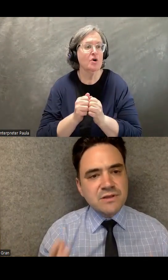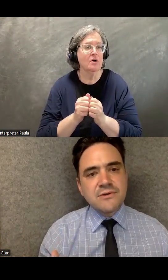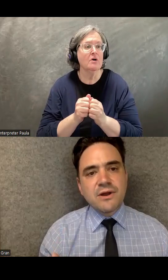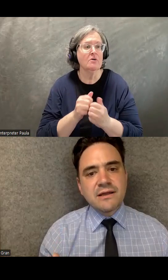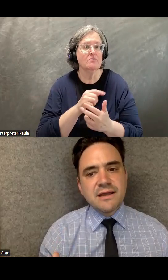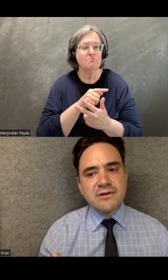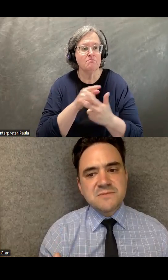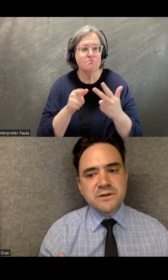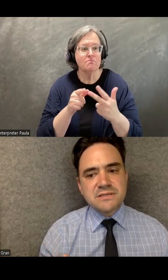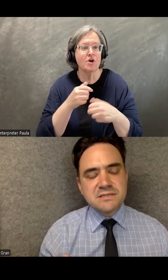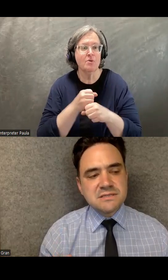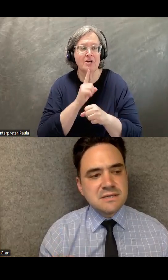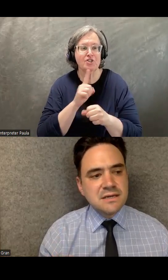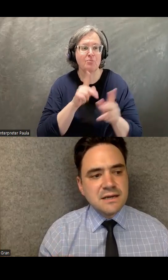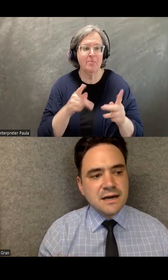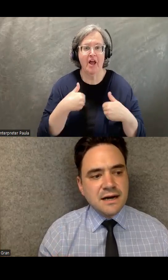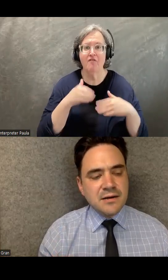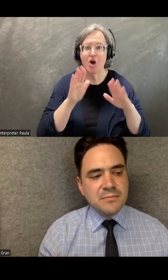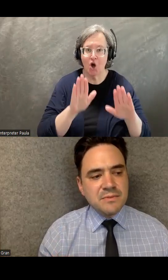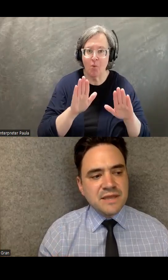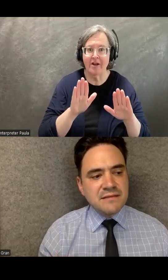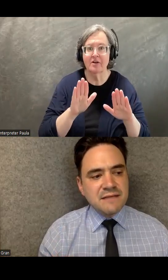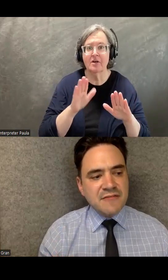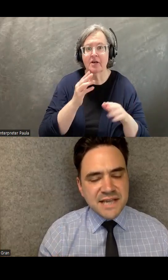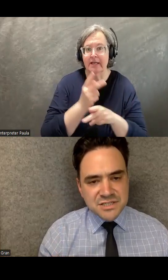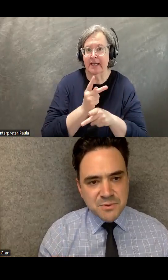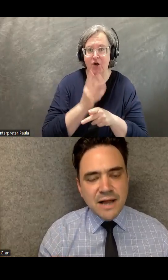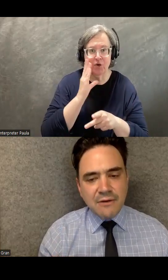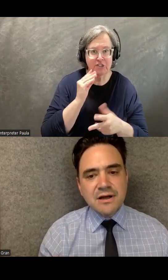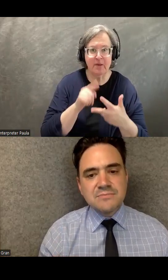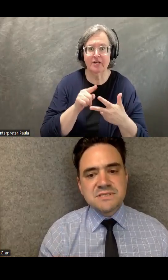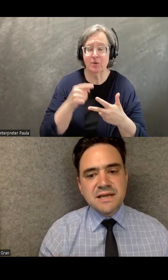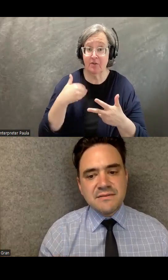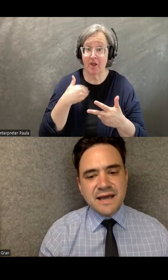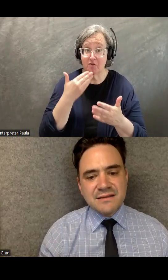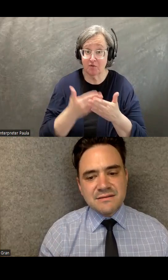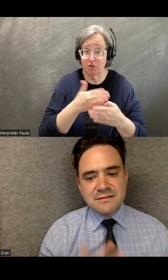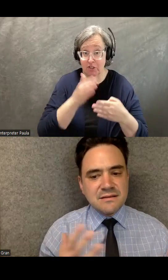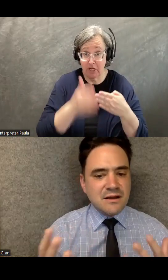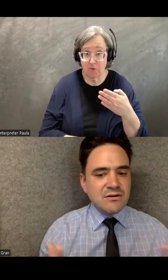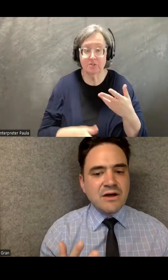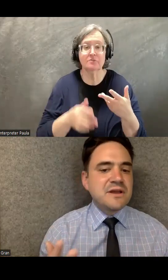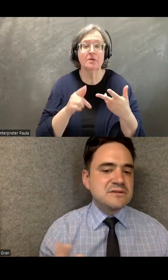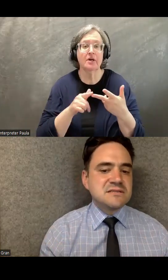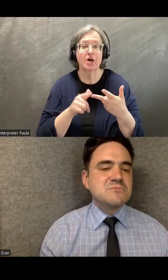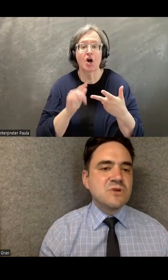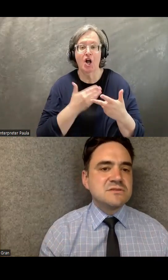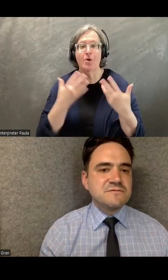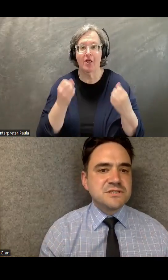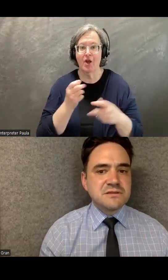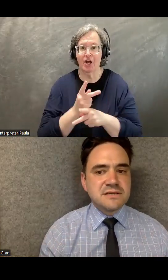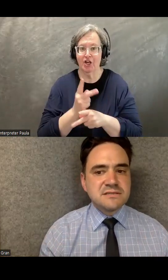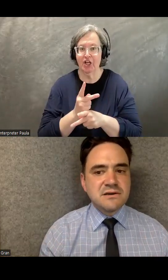have really great care experiences, they have tangible outcomes, and that our healthcare system